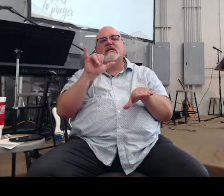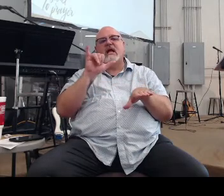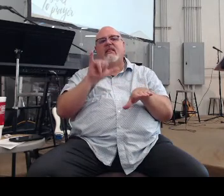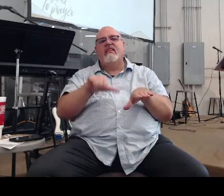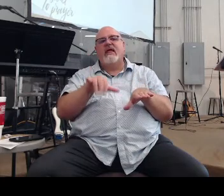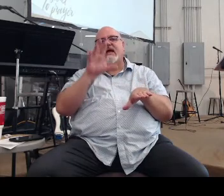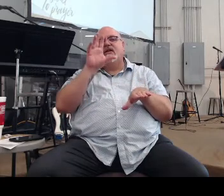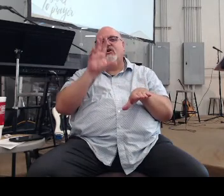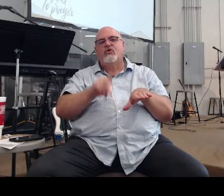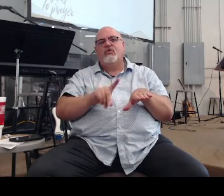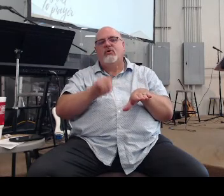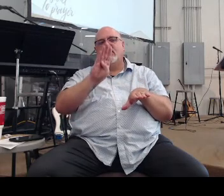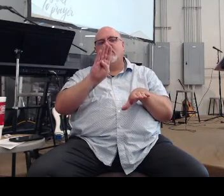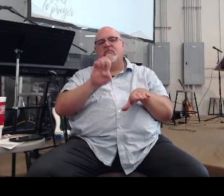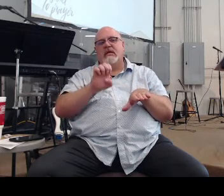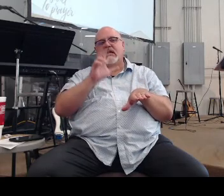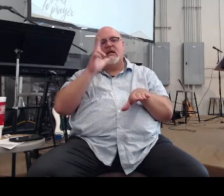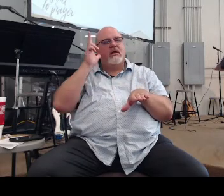do